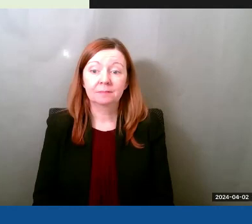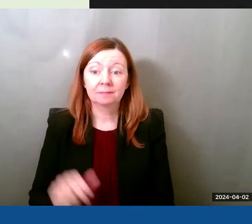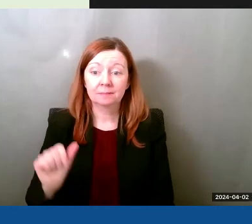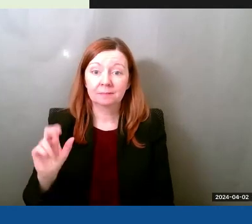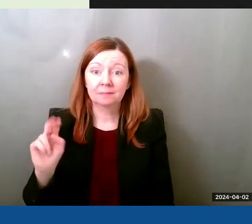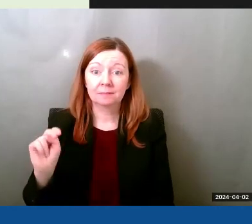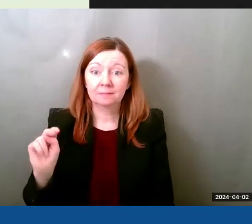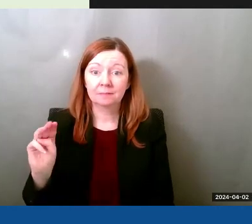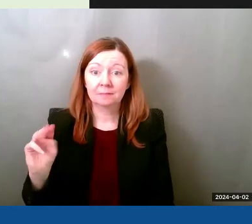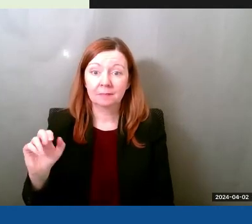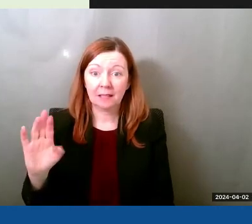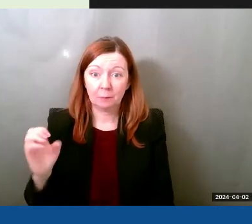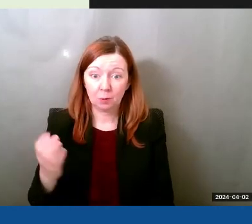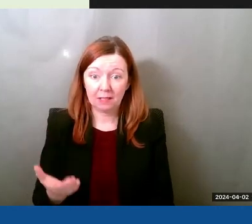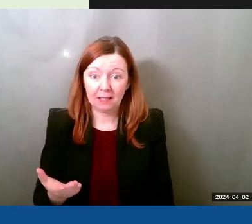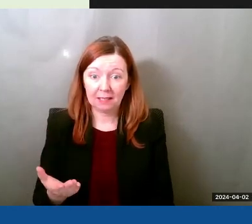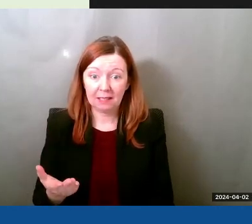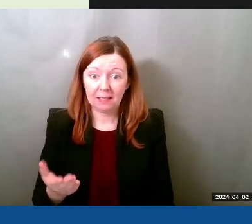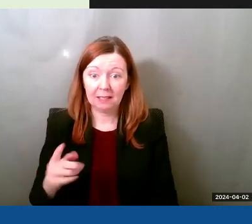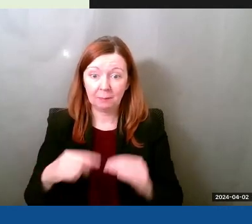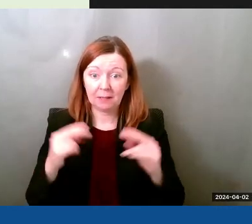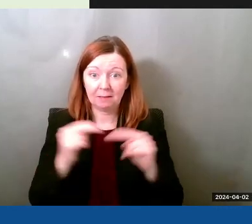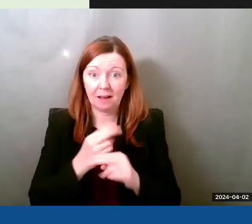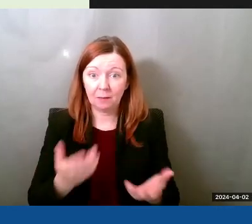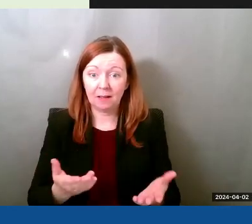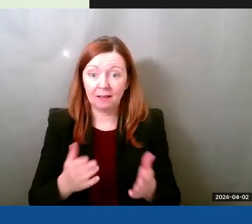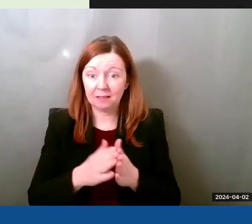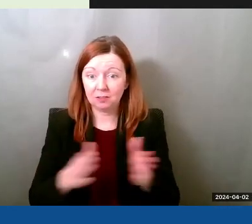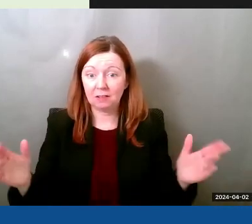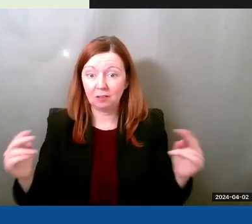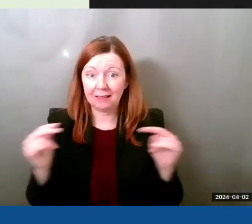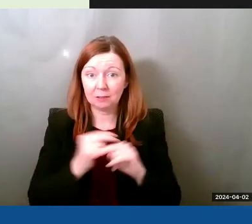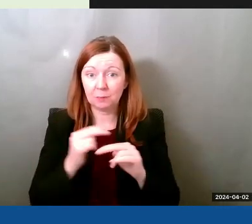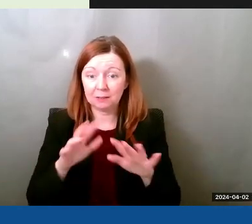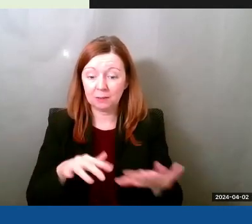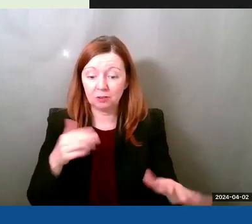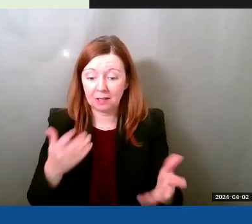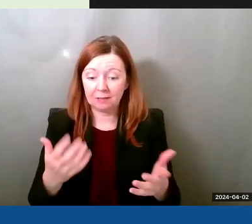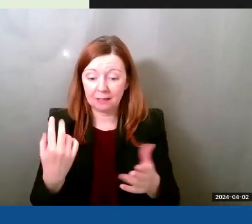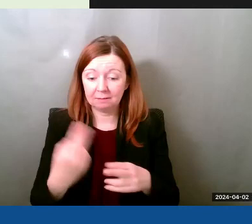Anne-Marie, do you want to speak? Impact on the expressway and the general expressway traffic here.